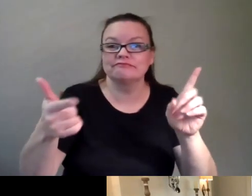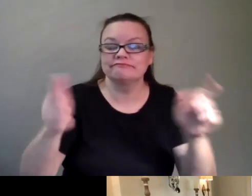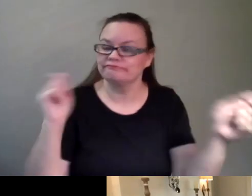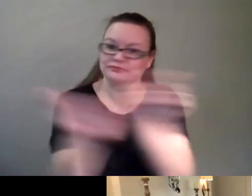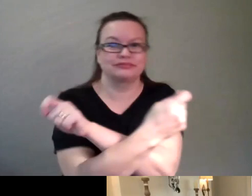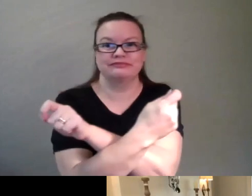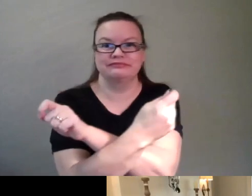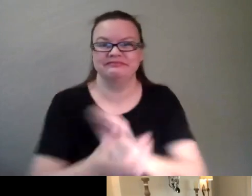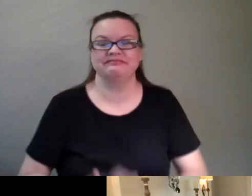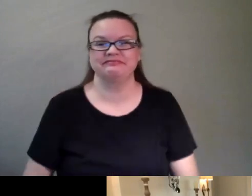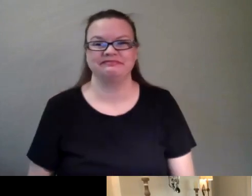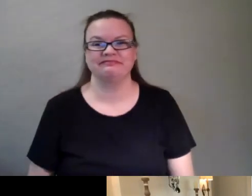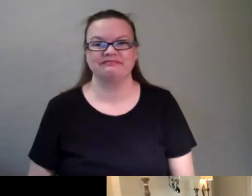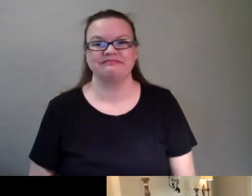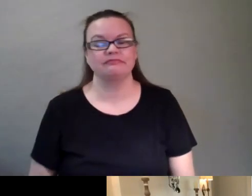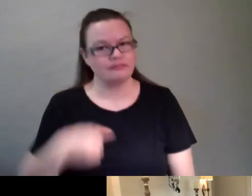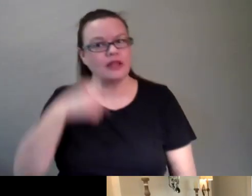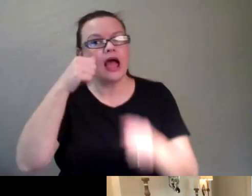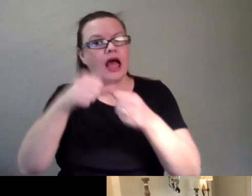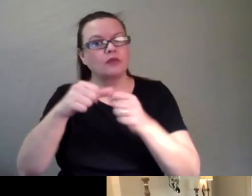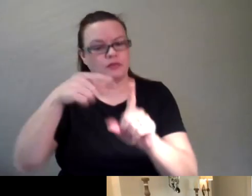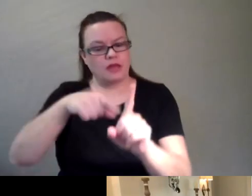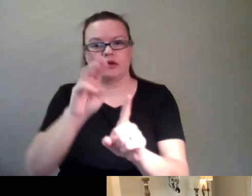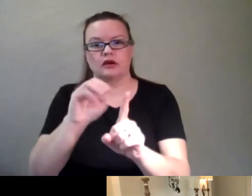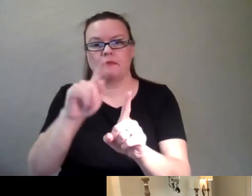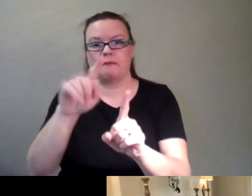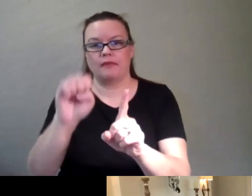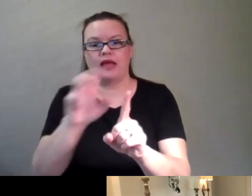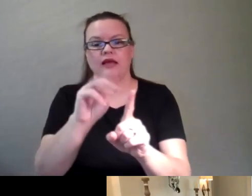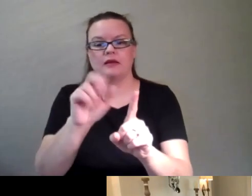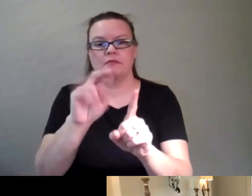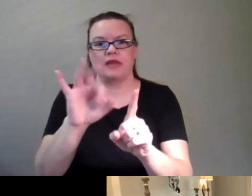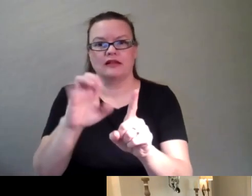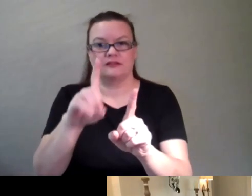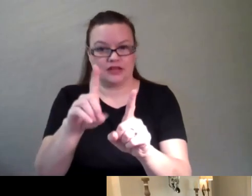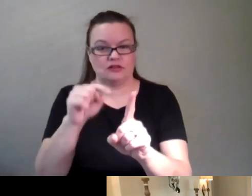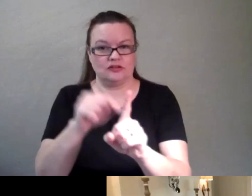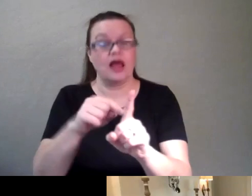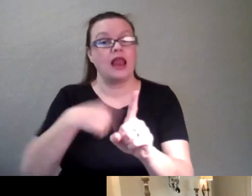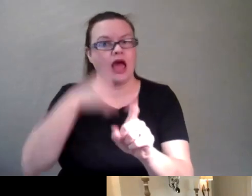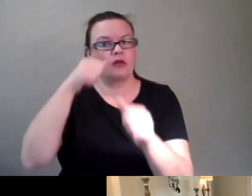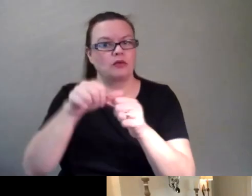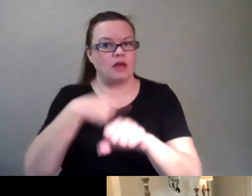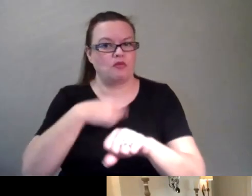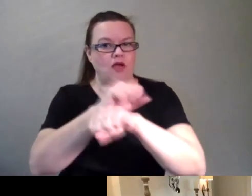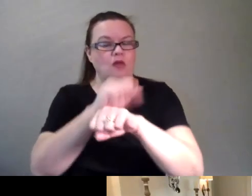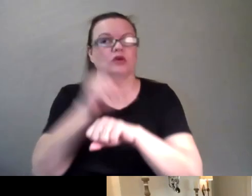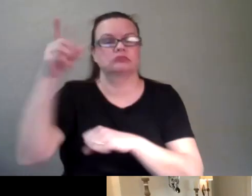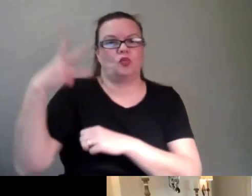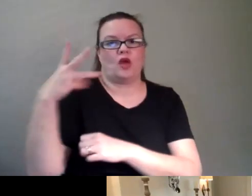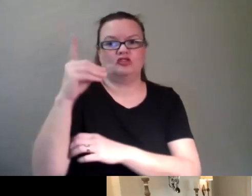But I remember Mike Mansfield, and when I worked on the Hill, remember the